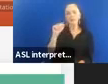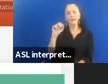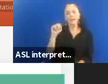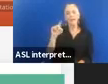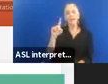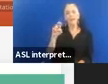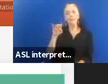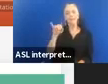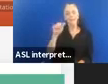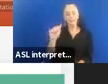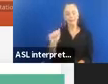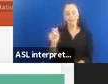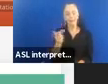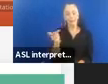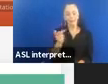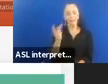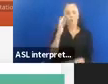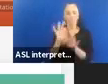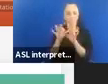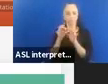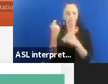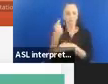be interpreting today.